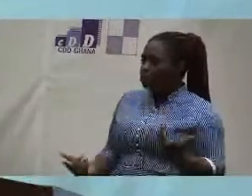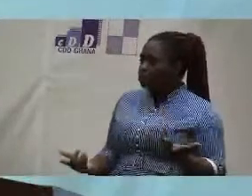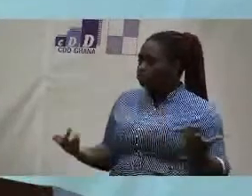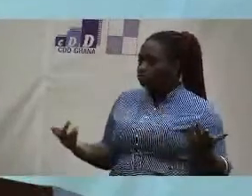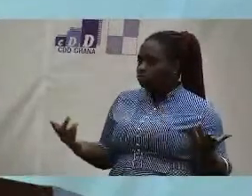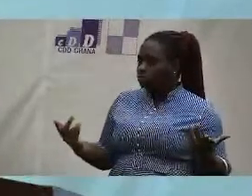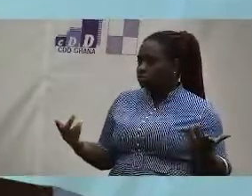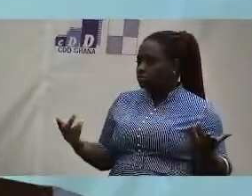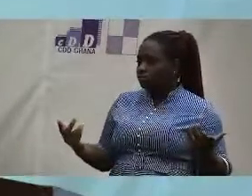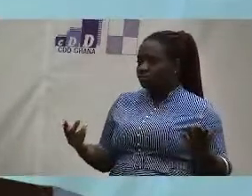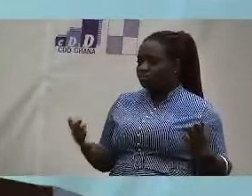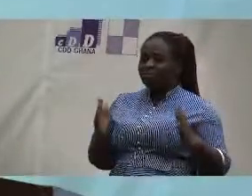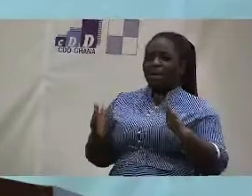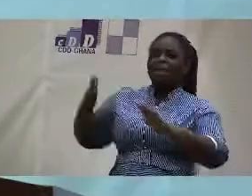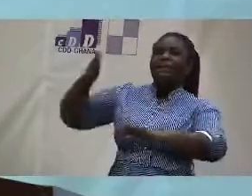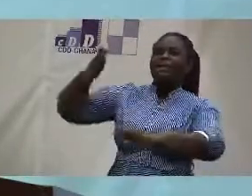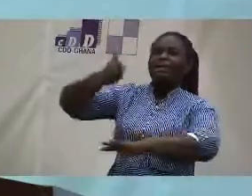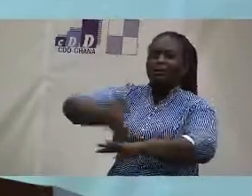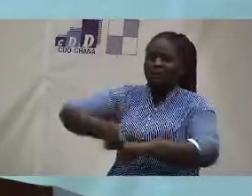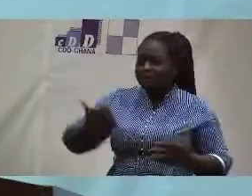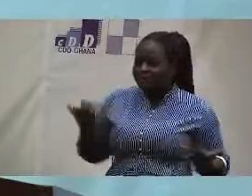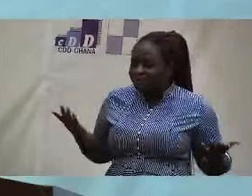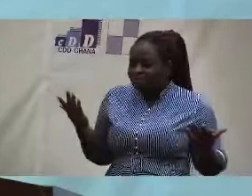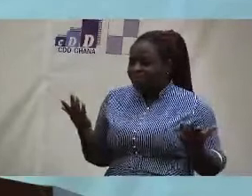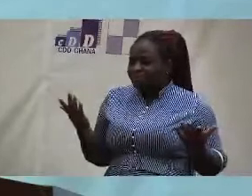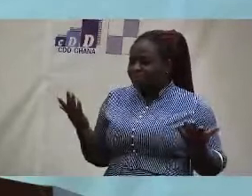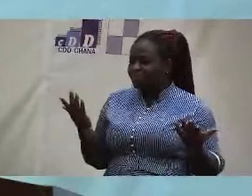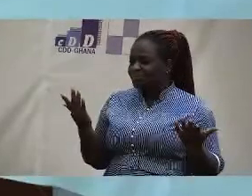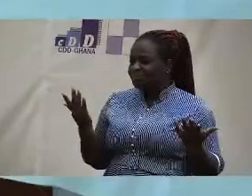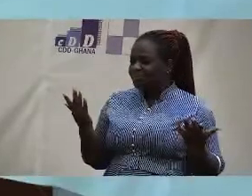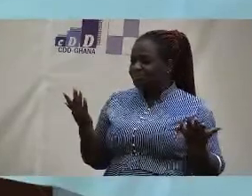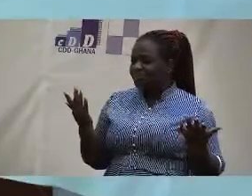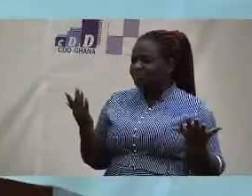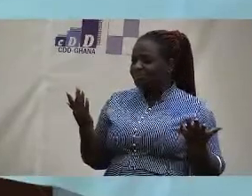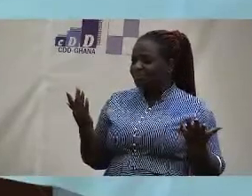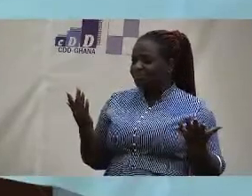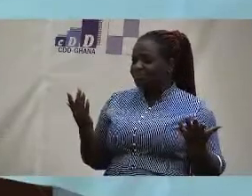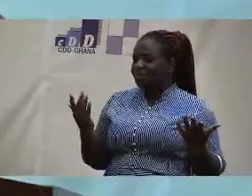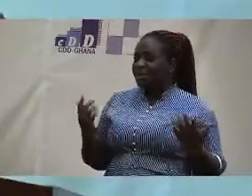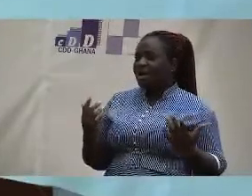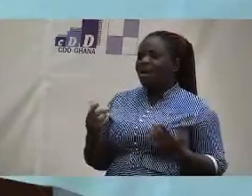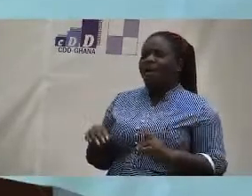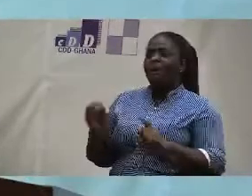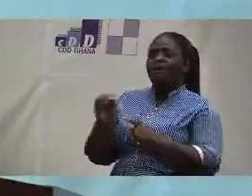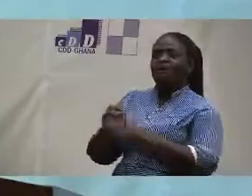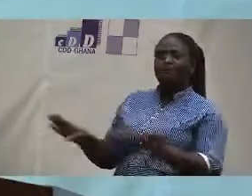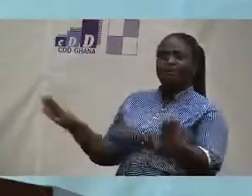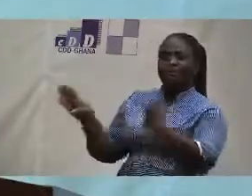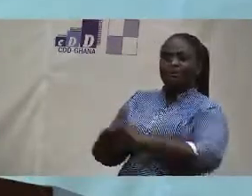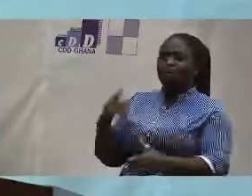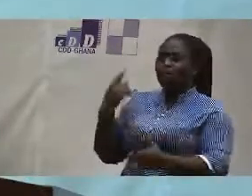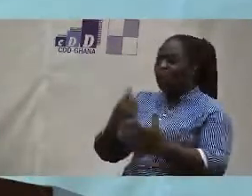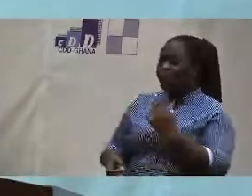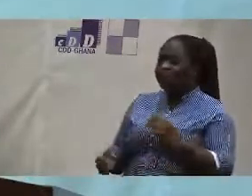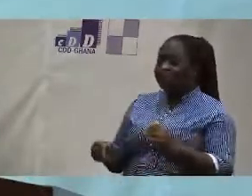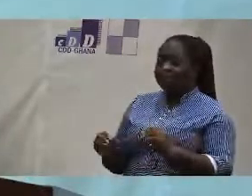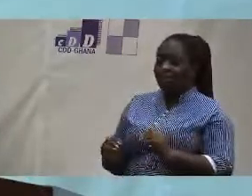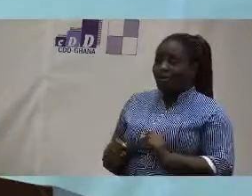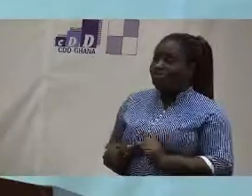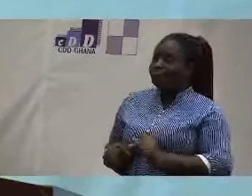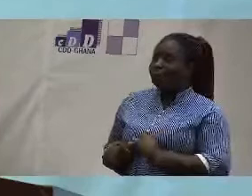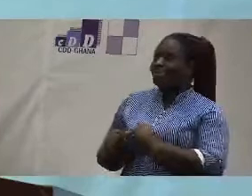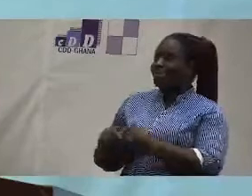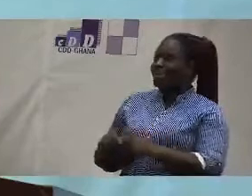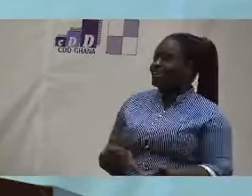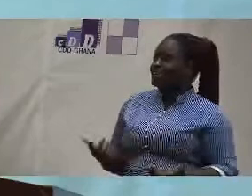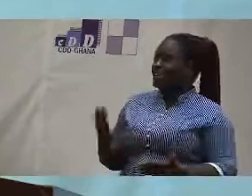legion. Beyond the amplification or of hashtag to shut down what is trending. So today we